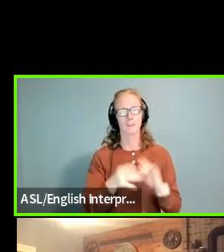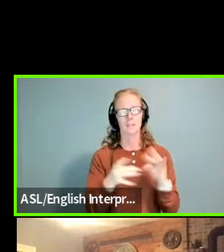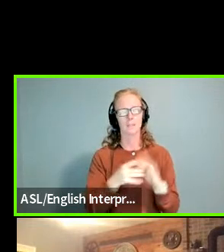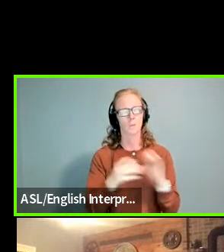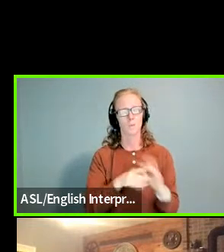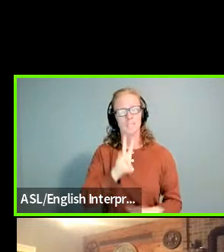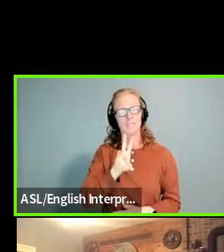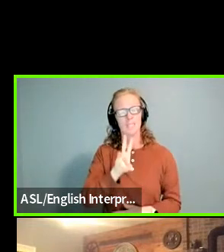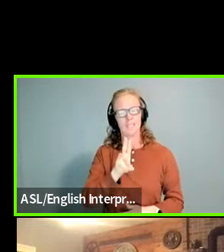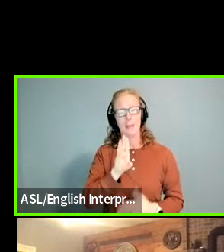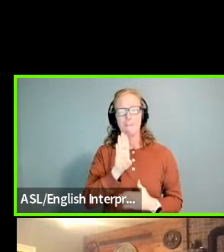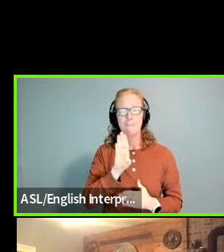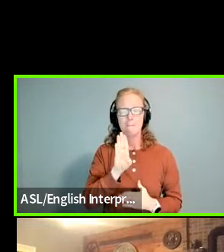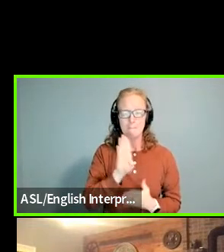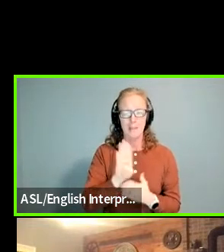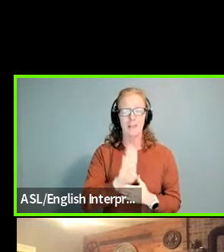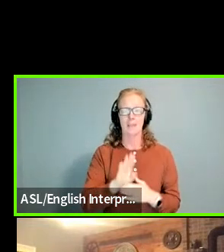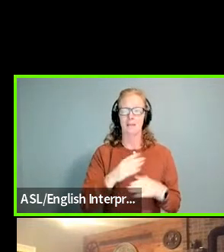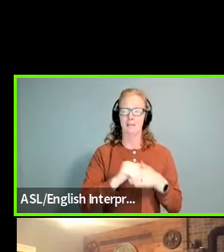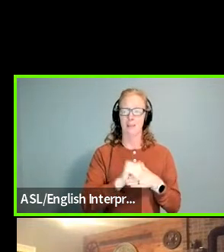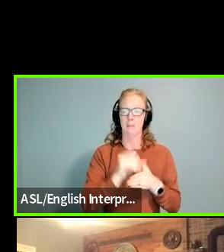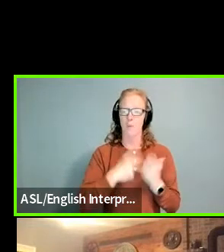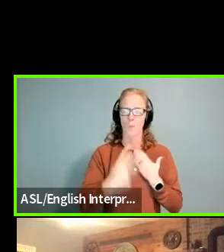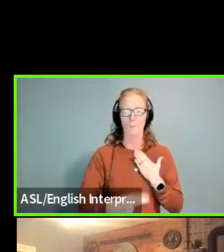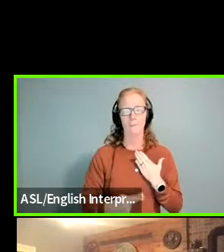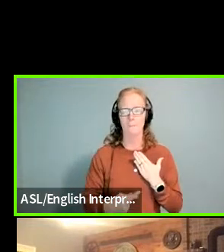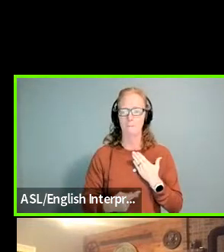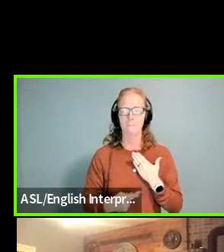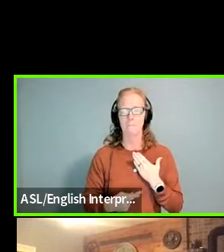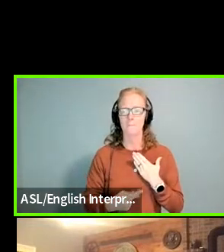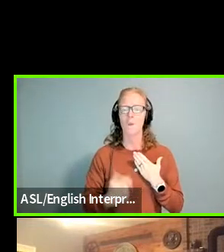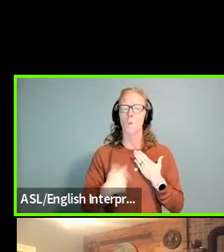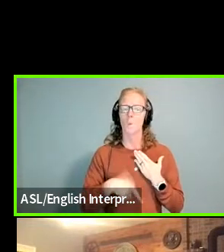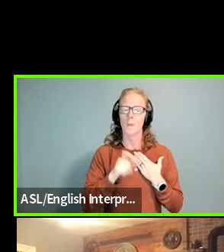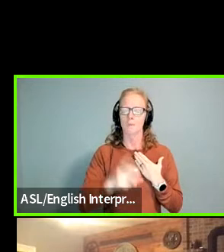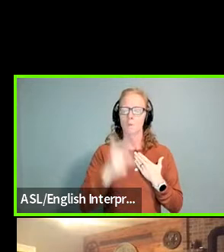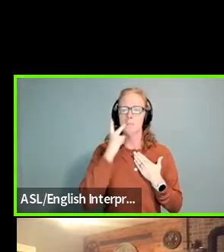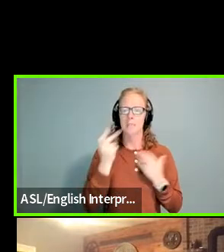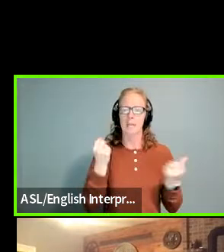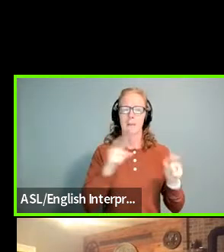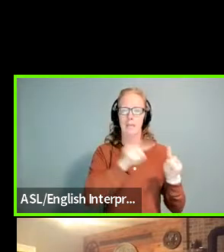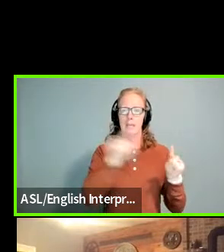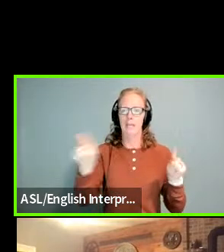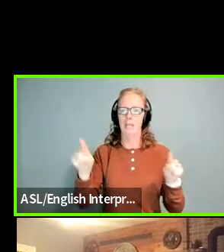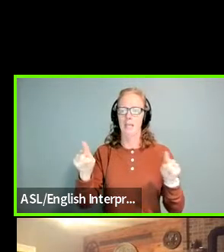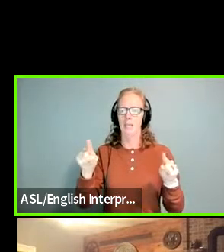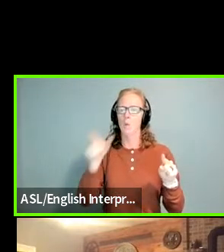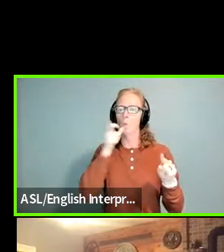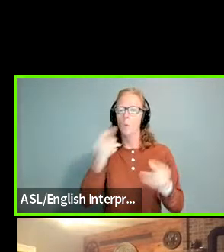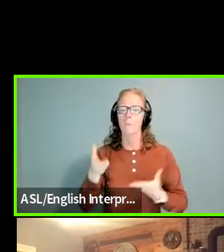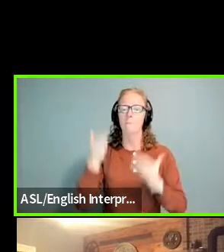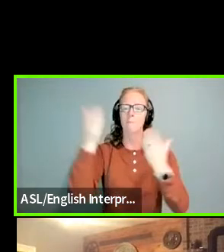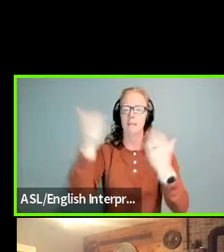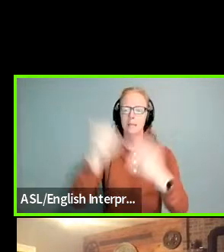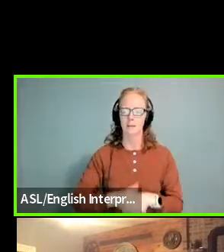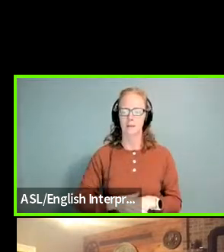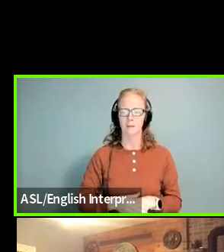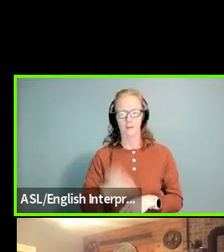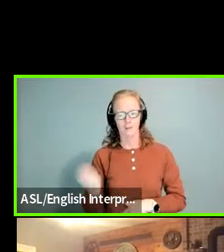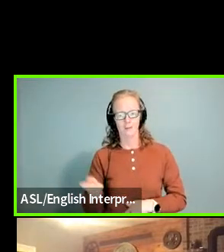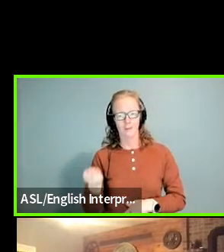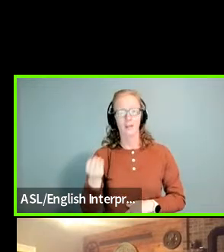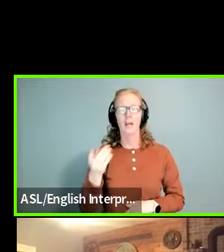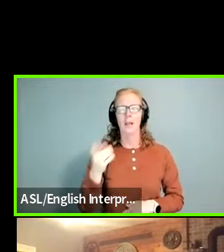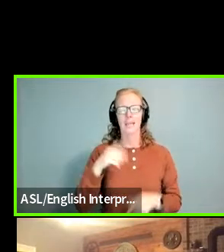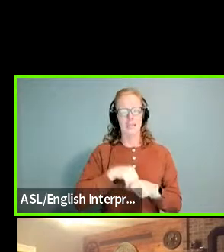program, we're going to be working to see how many different construction contracts there will be, and so there will be a lot of construction, not just on our program, but in the